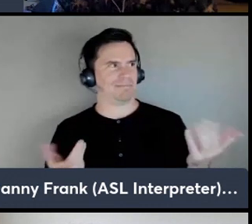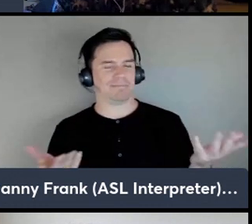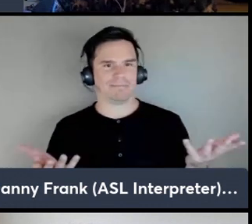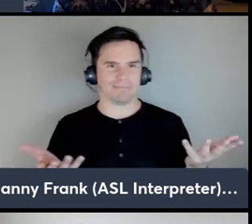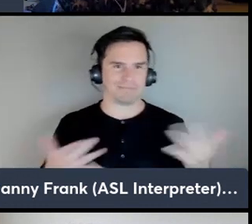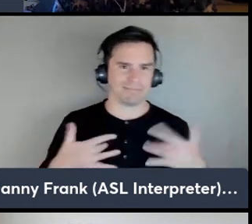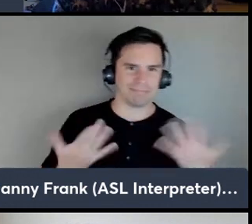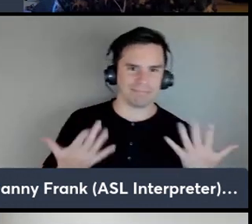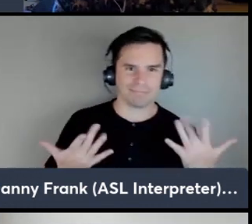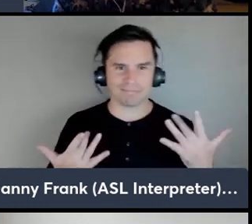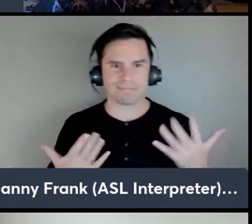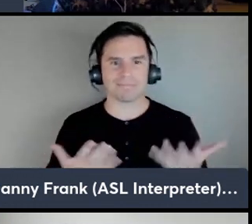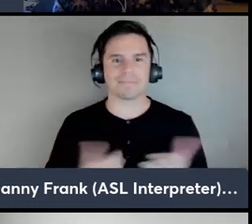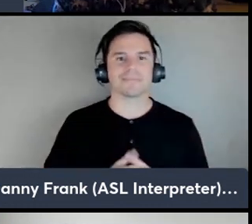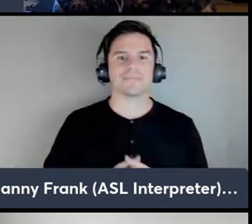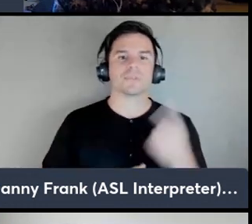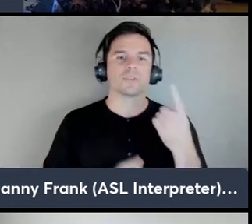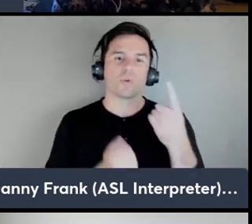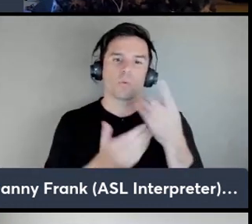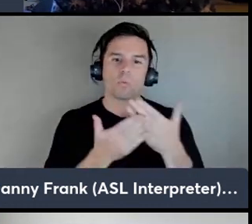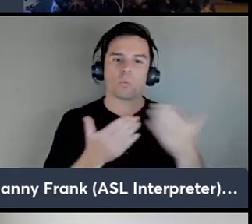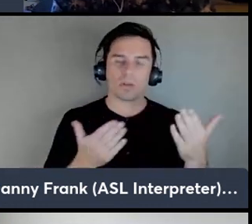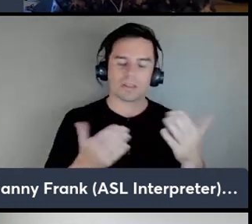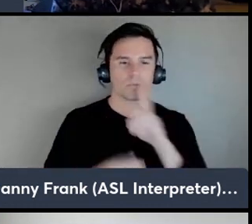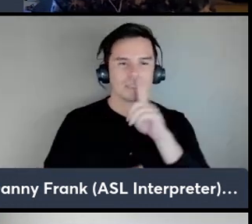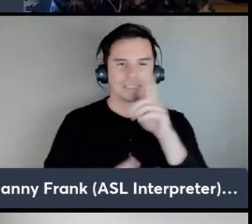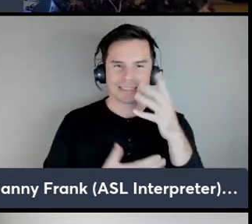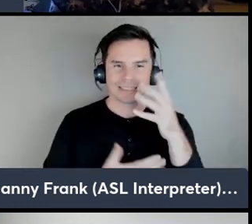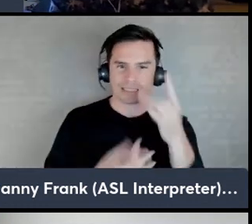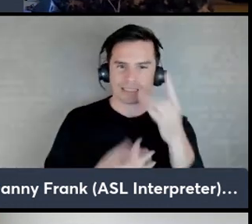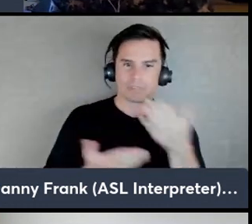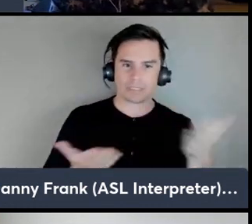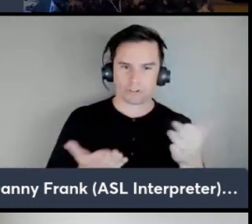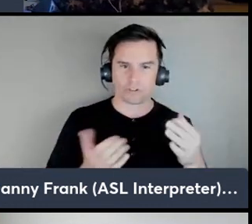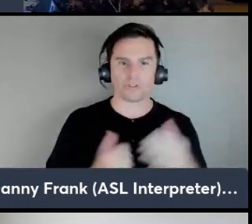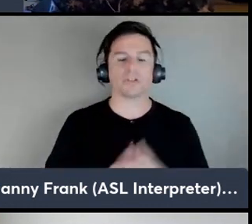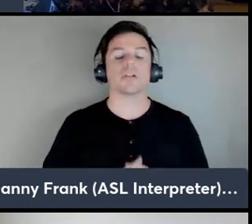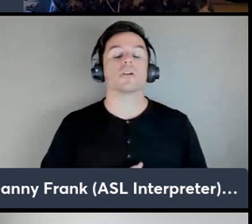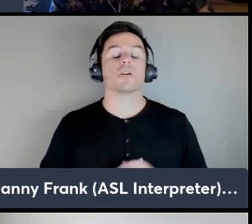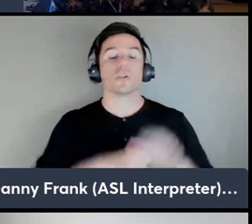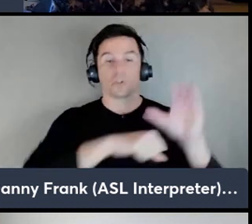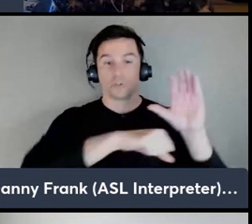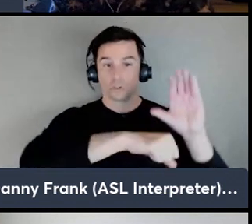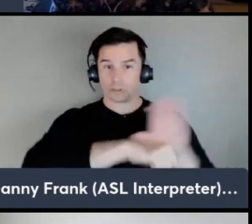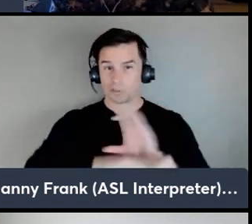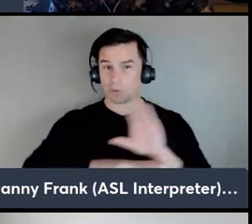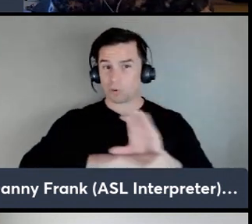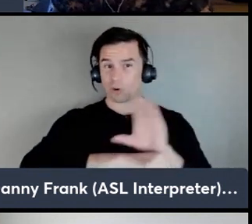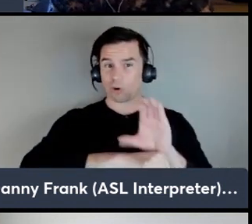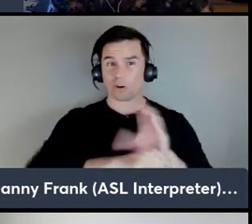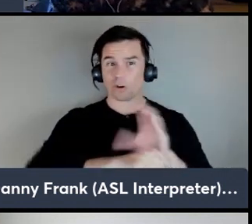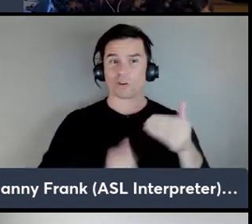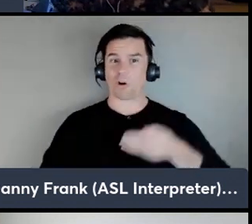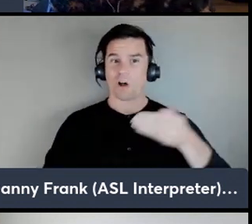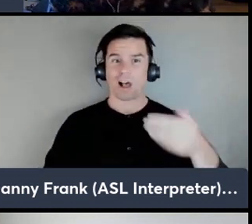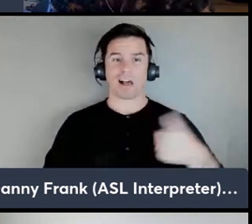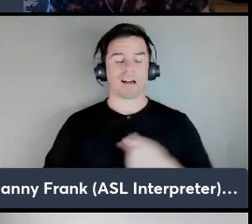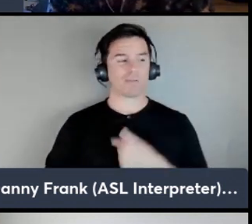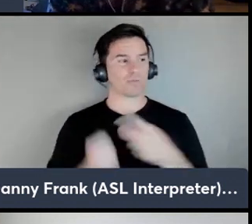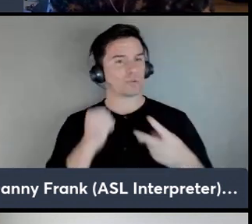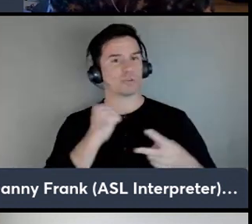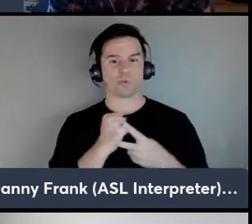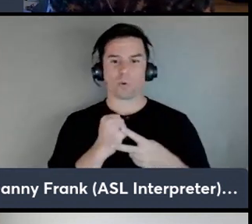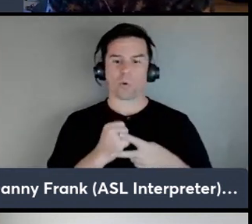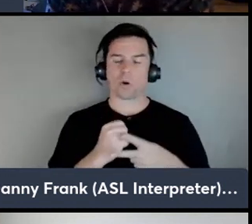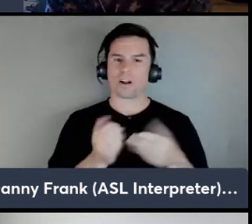thing that's really interesting here is that computers, a lot of times we store, values in ones and zeros, and